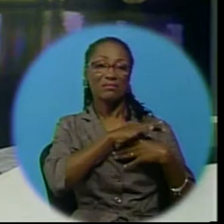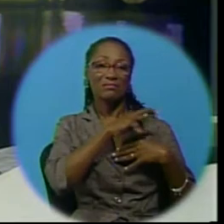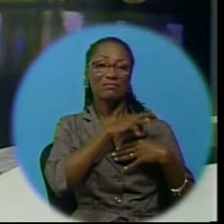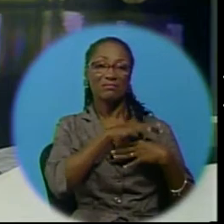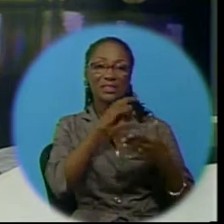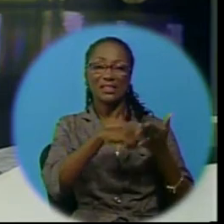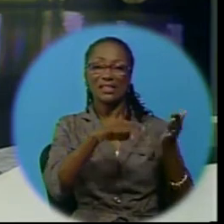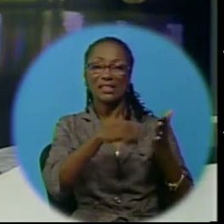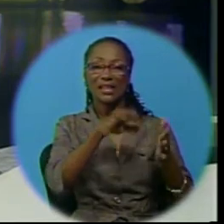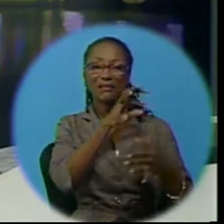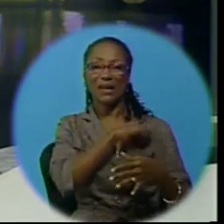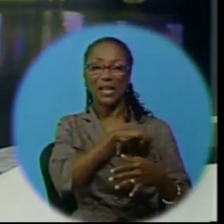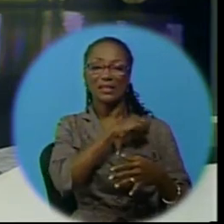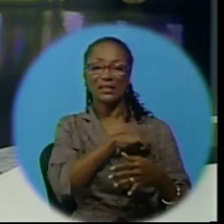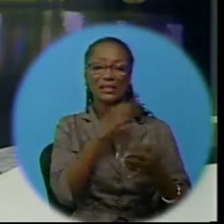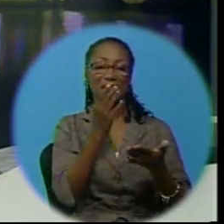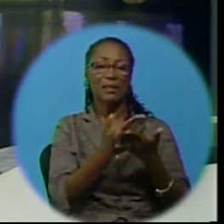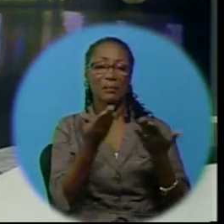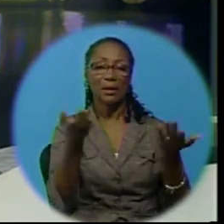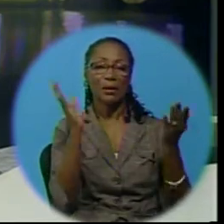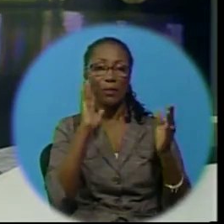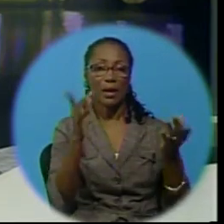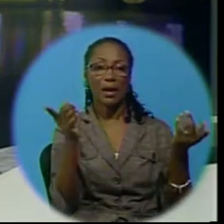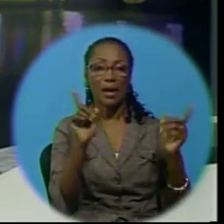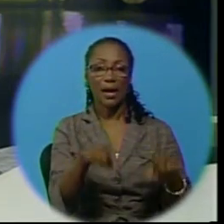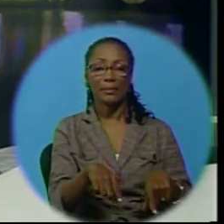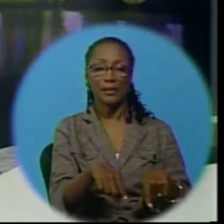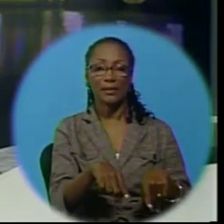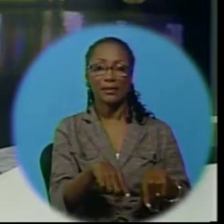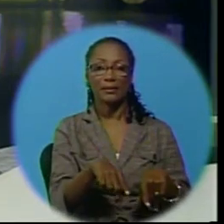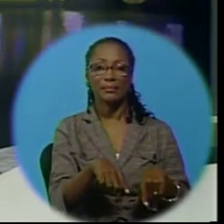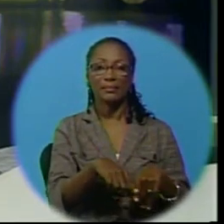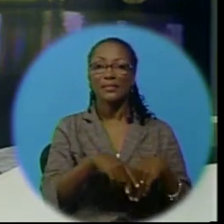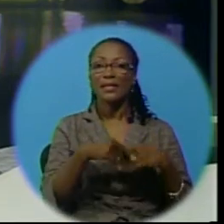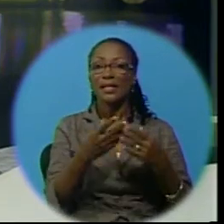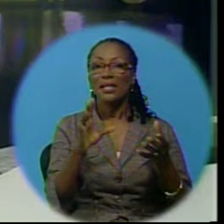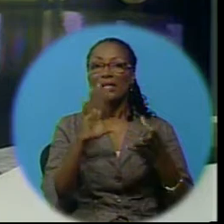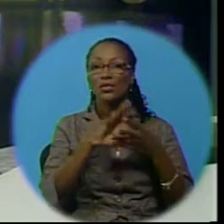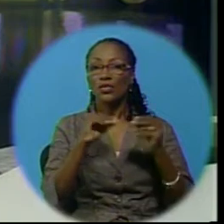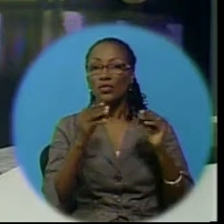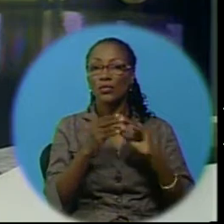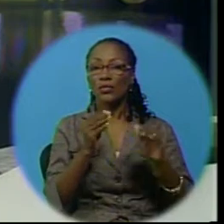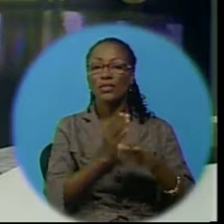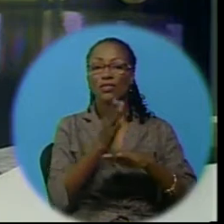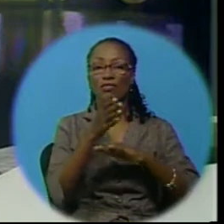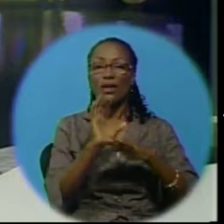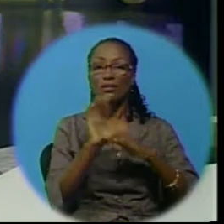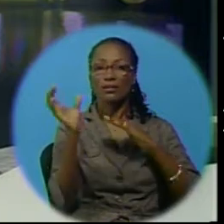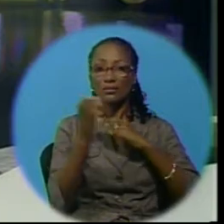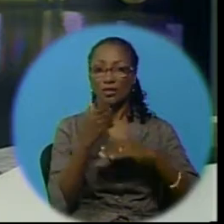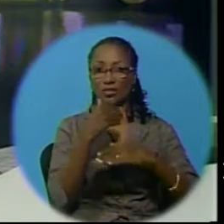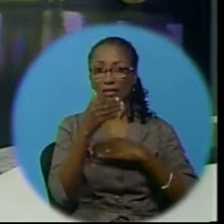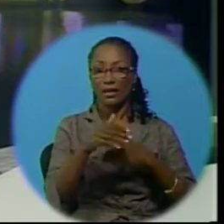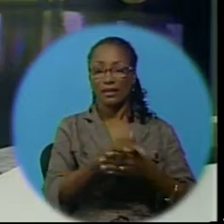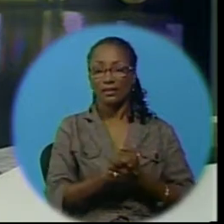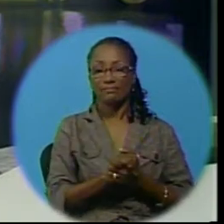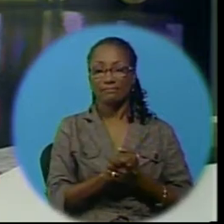and something had to give. Well, still to come, look at some of the stories making headlines across our region.